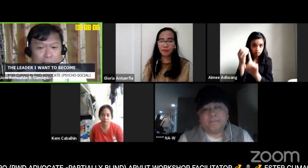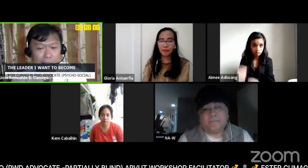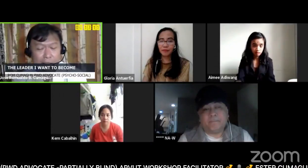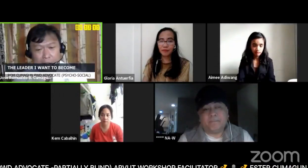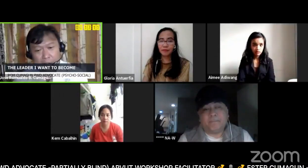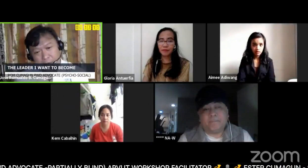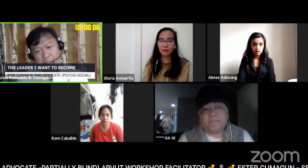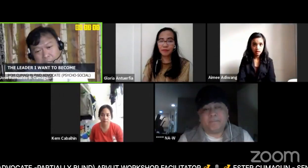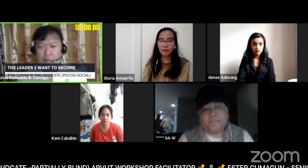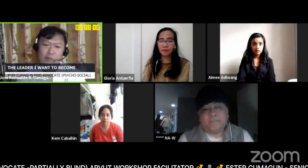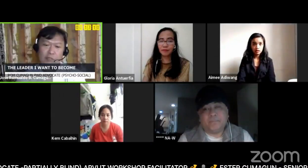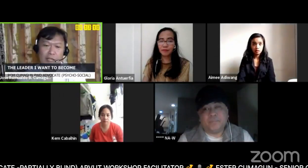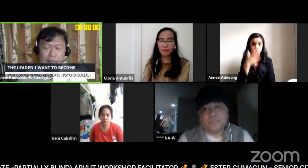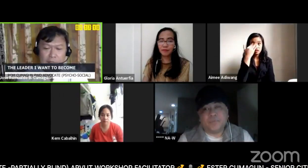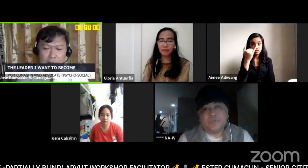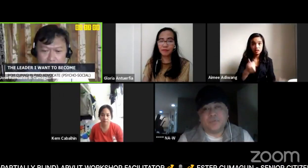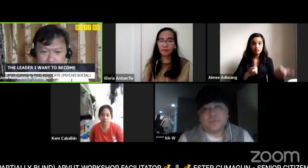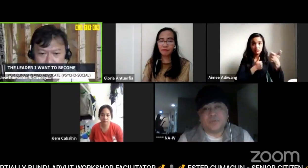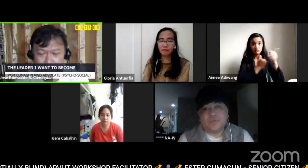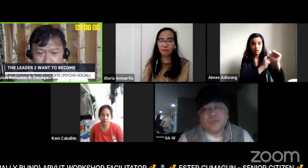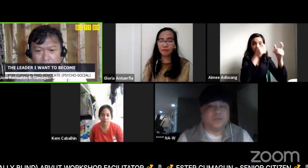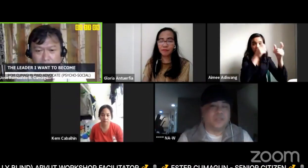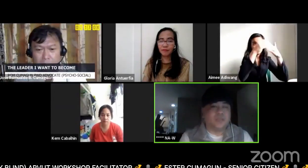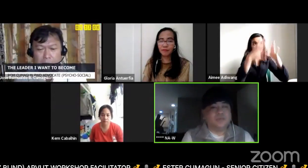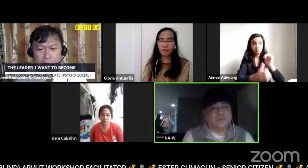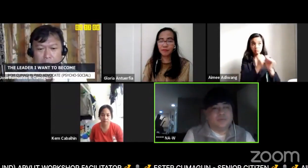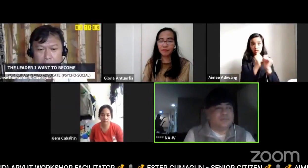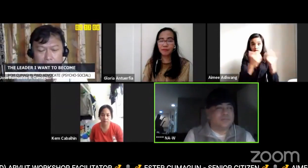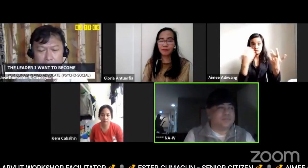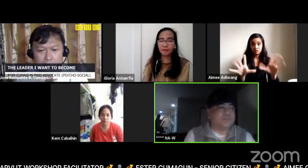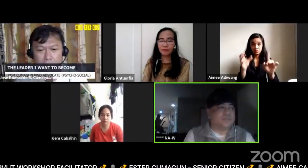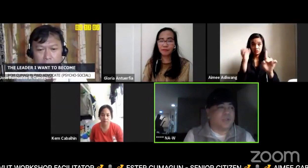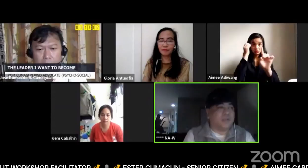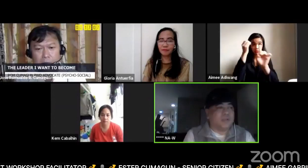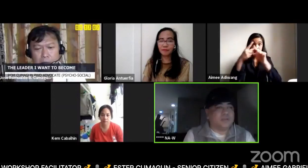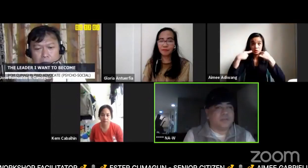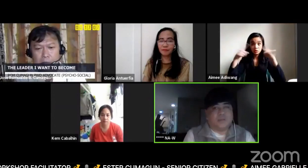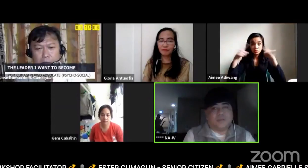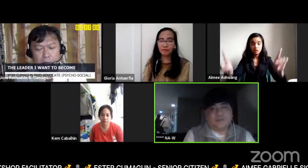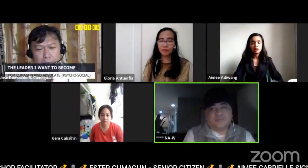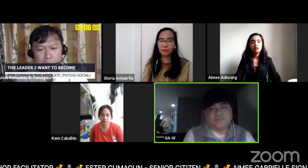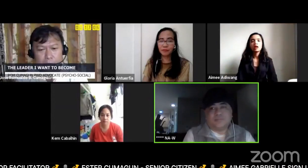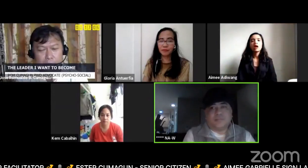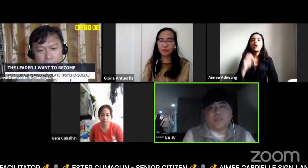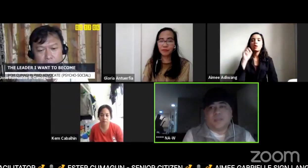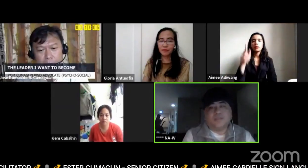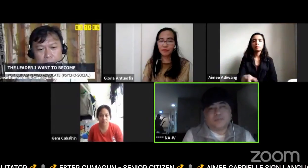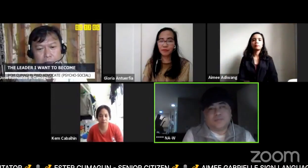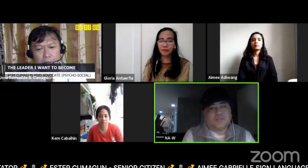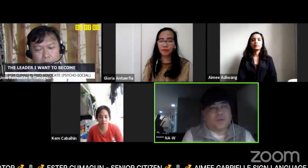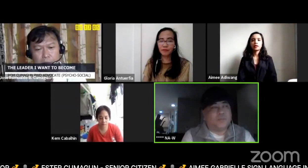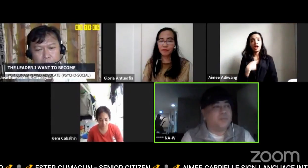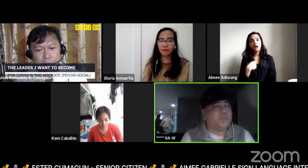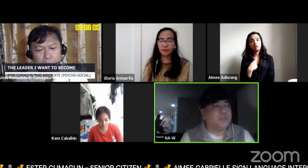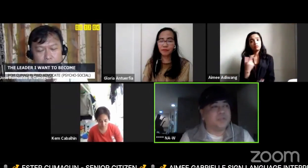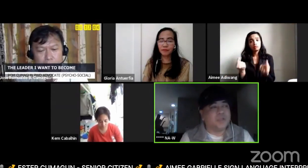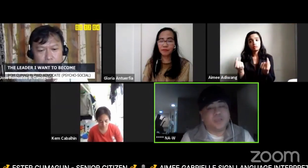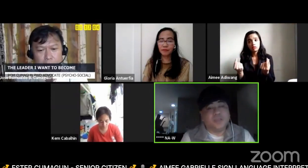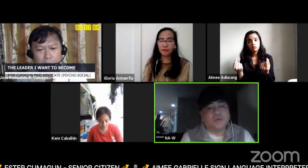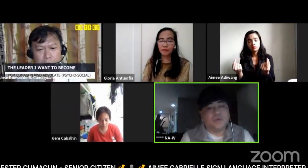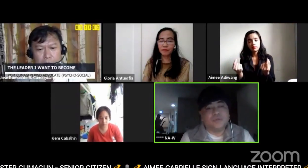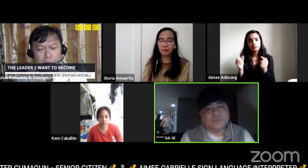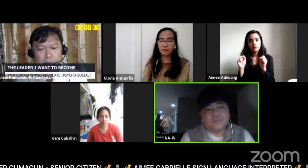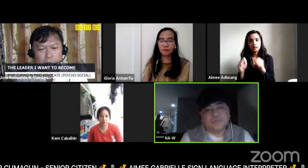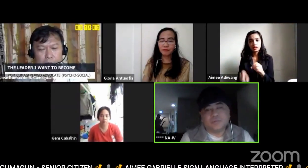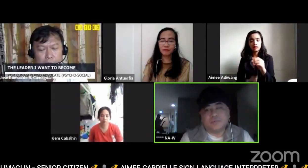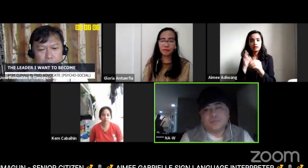They are following the leader. I suppose yes. Then I I can just probably pitch in